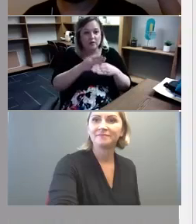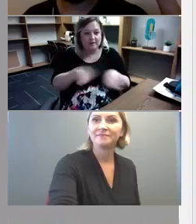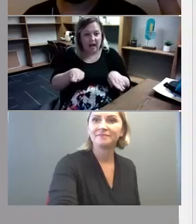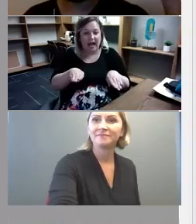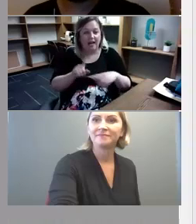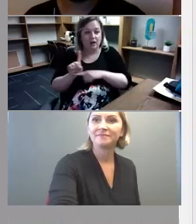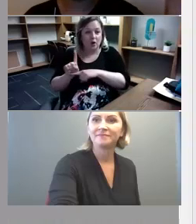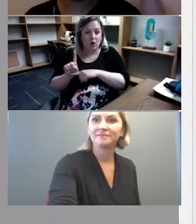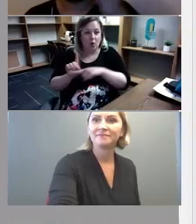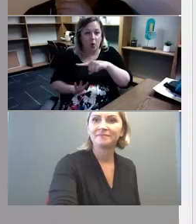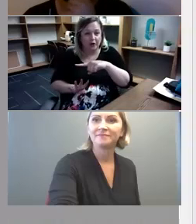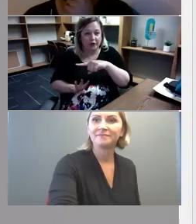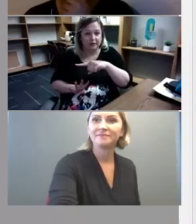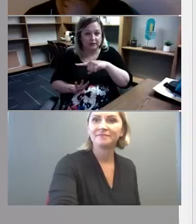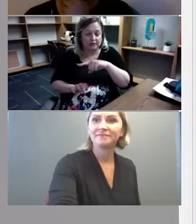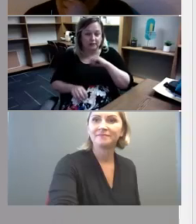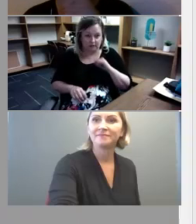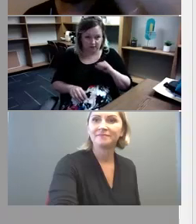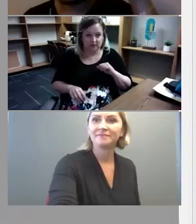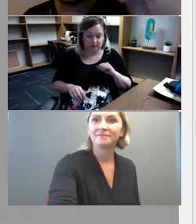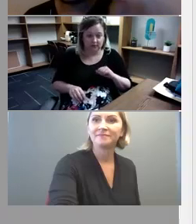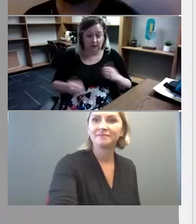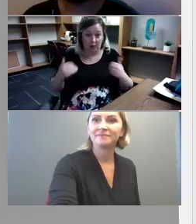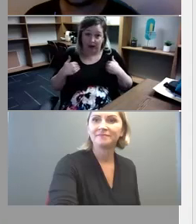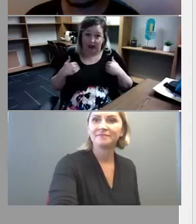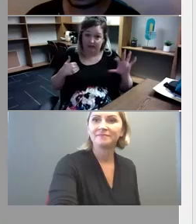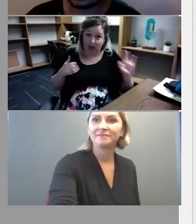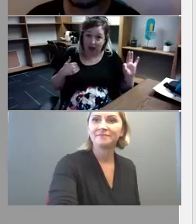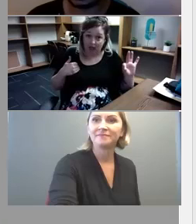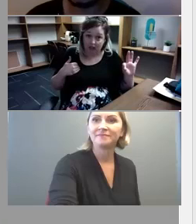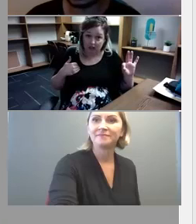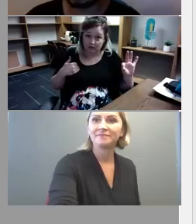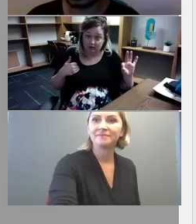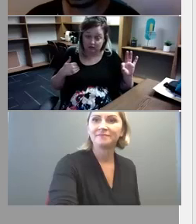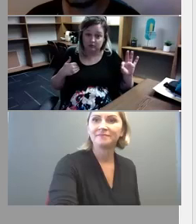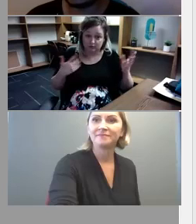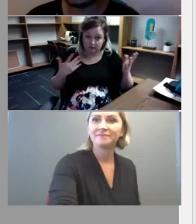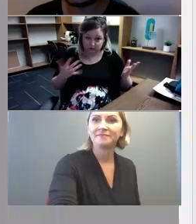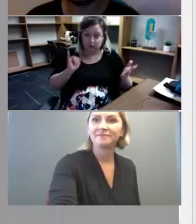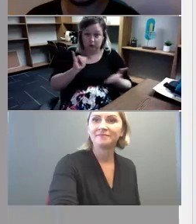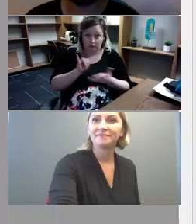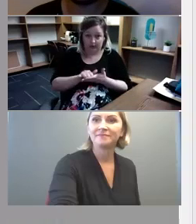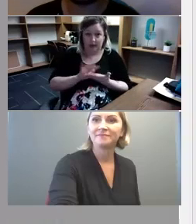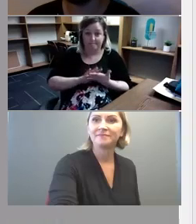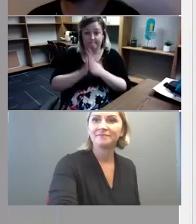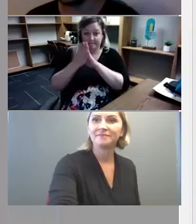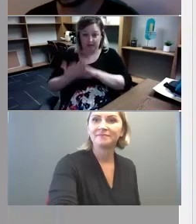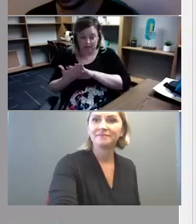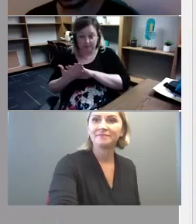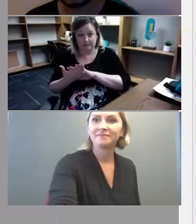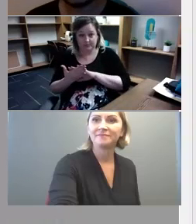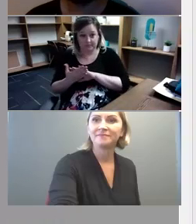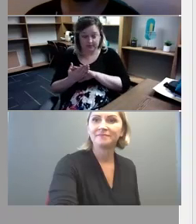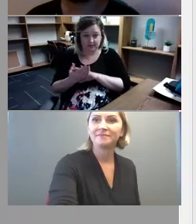and we have 9 of them. So 9 C n by 16 squared. That essentially becomes 3 by 16 squared because 9 is